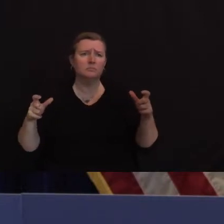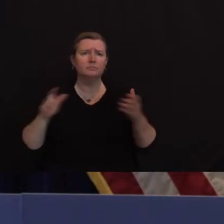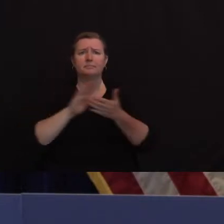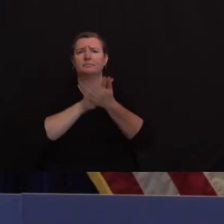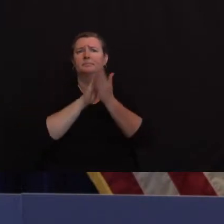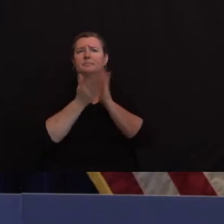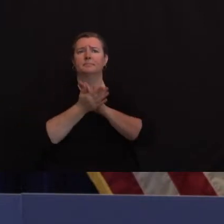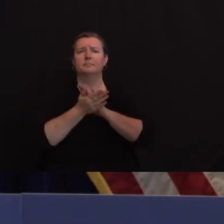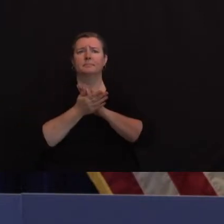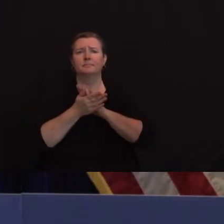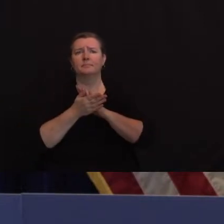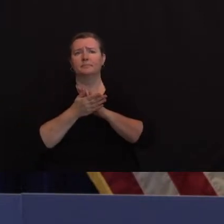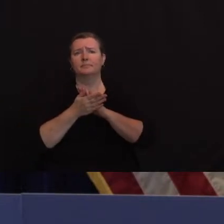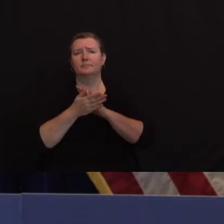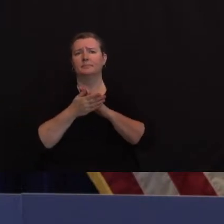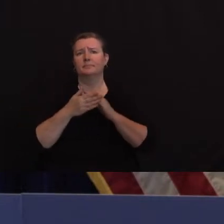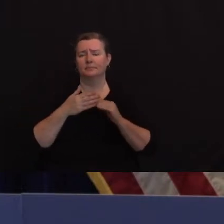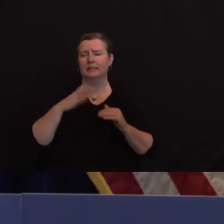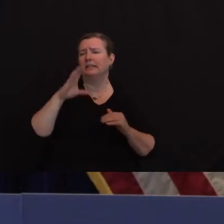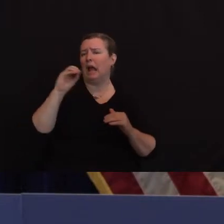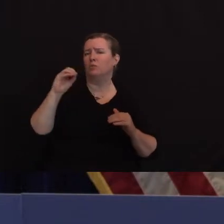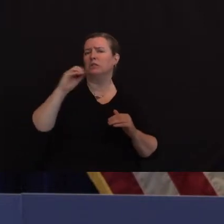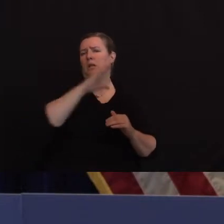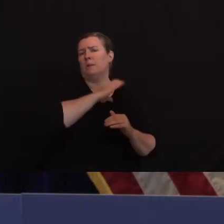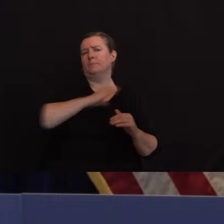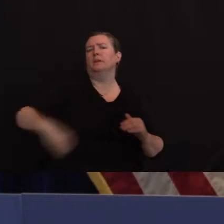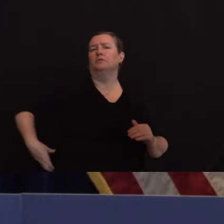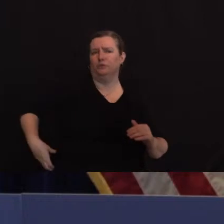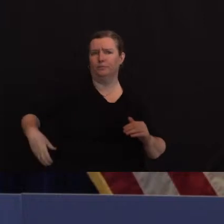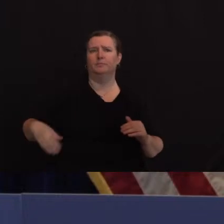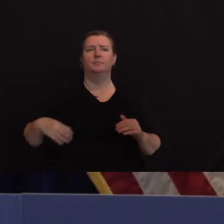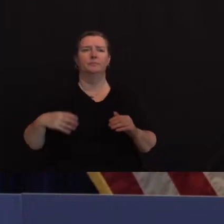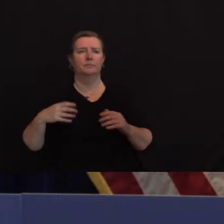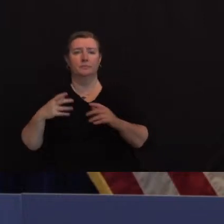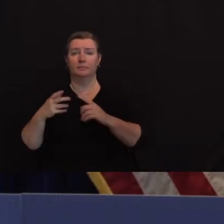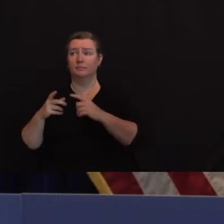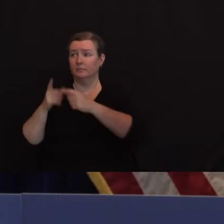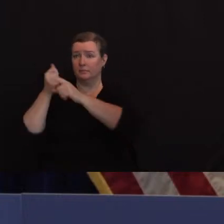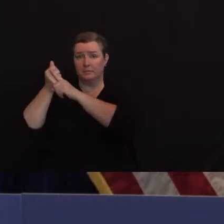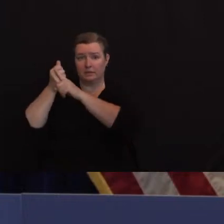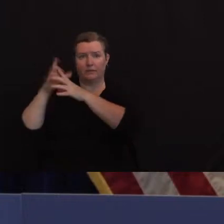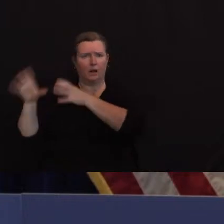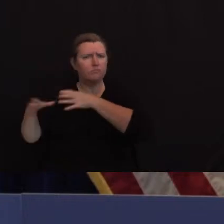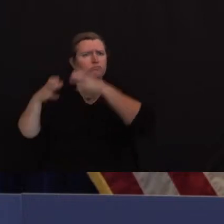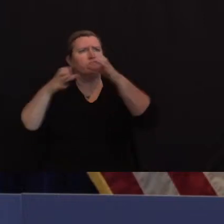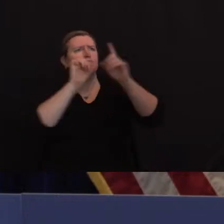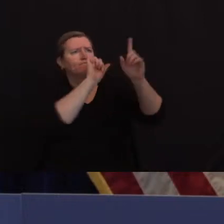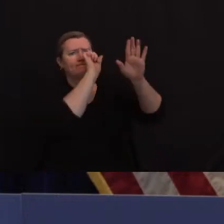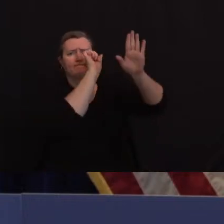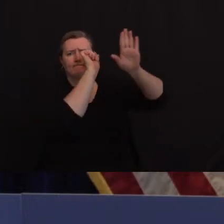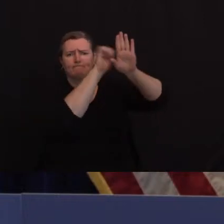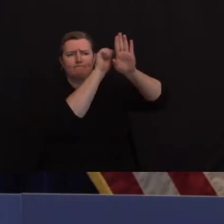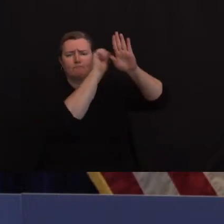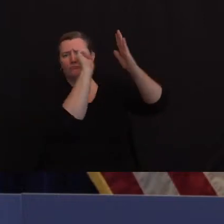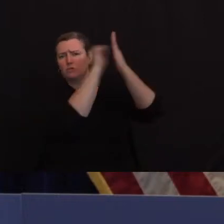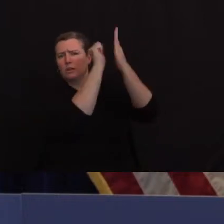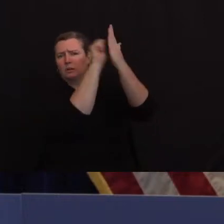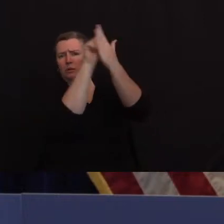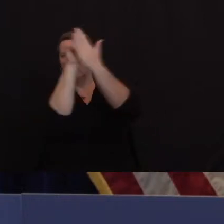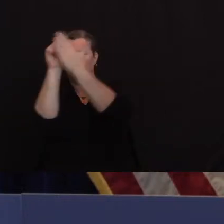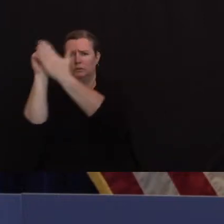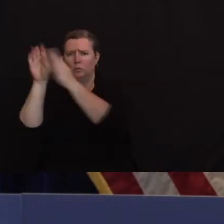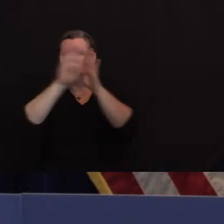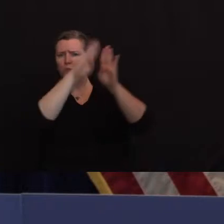and redeployed them out to the municipalities. We set a goal of 70% vaccinated